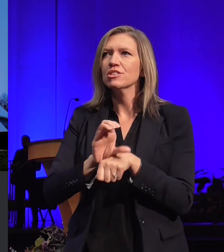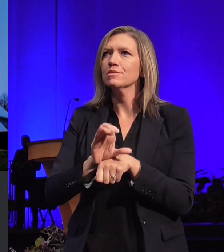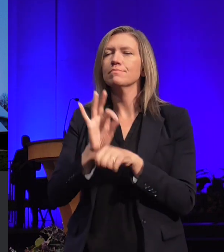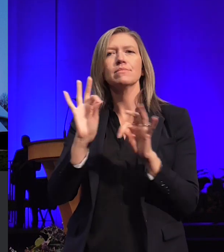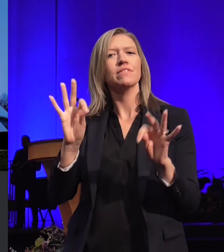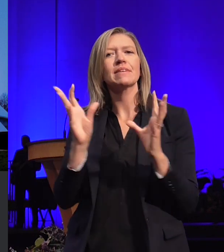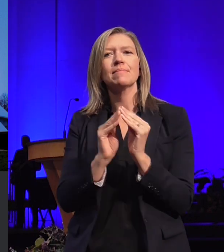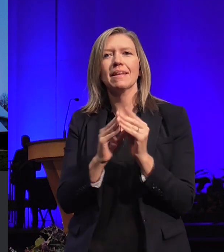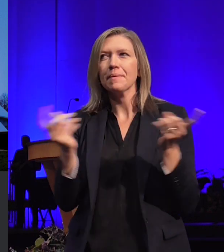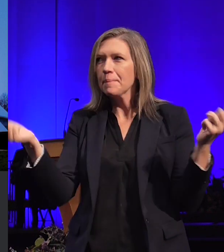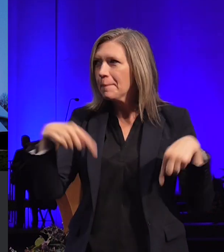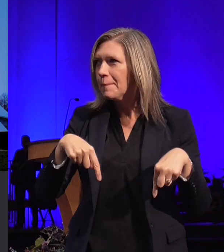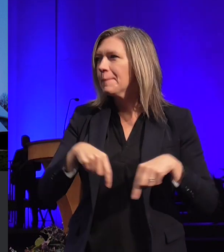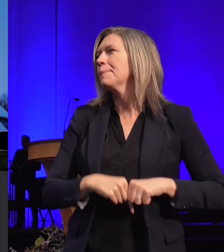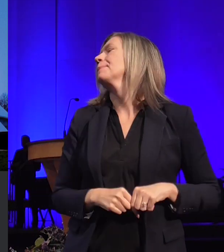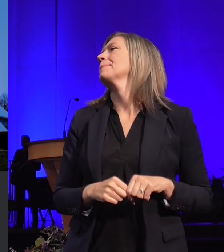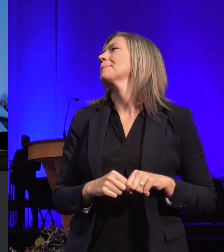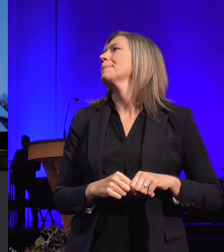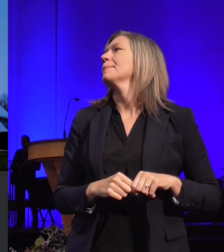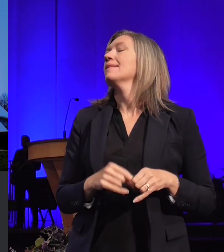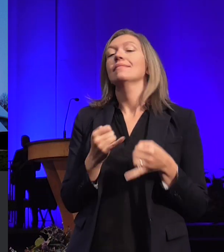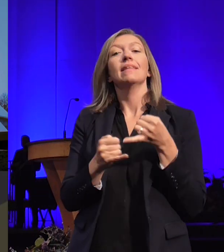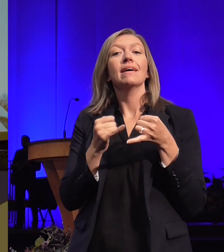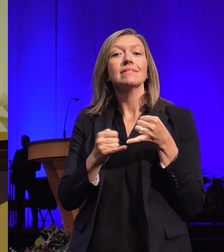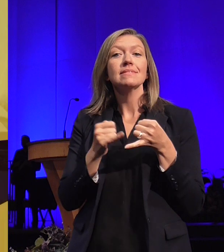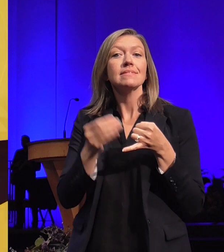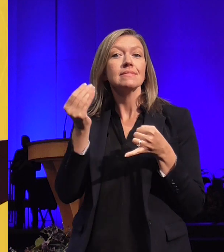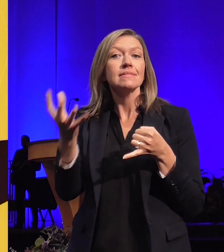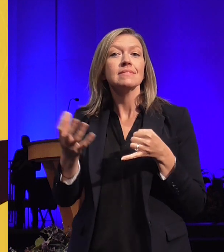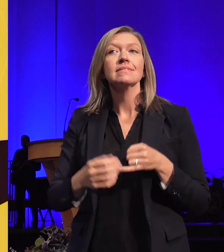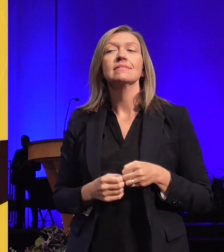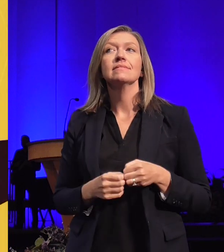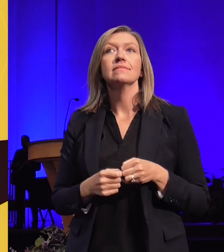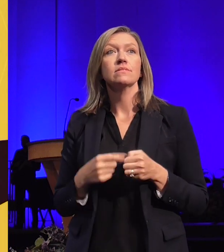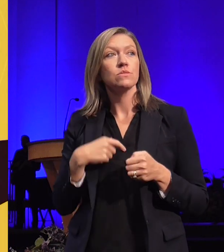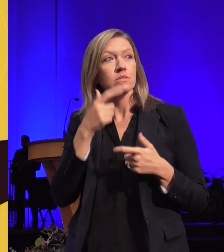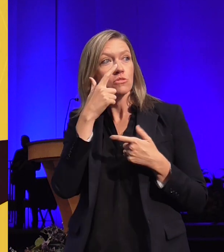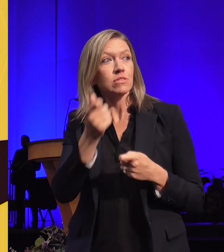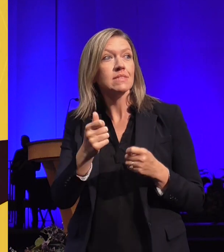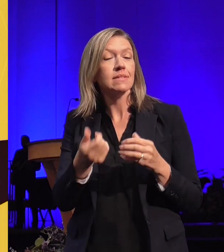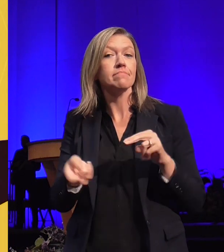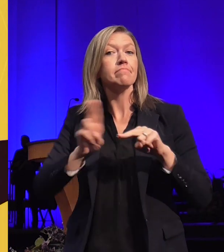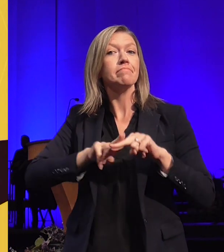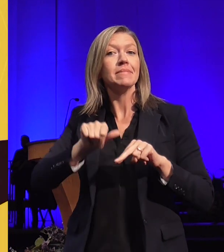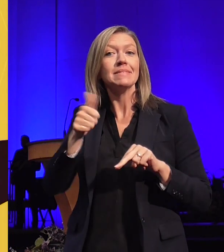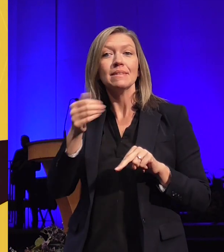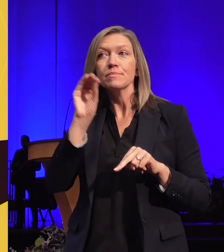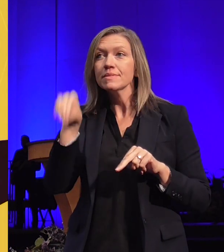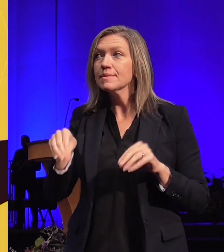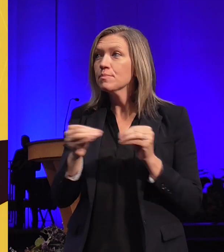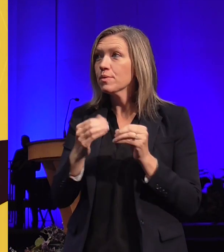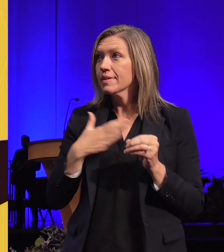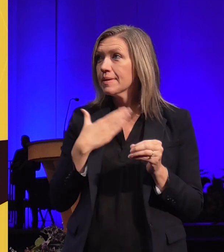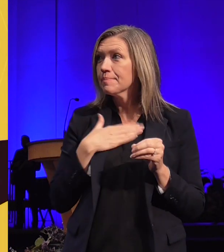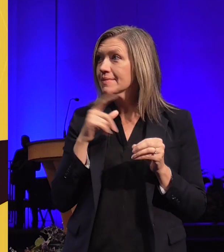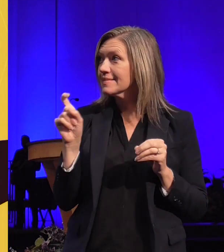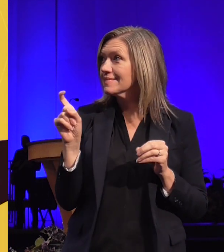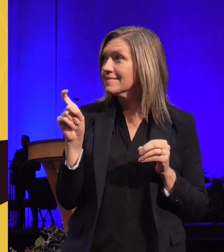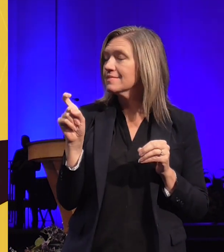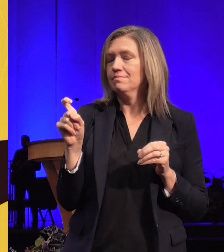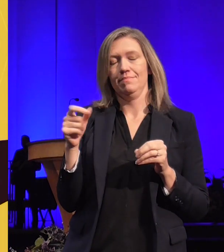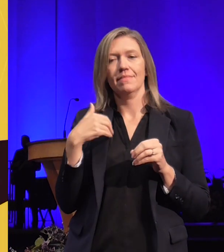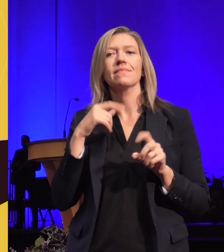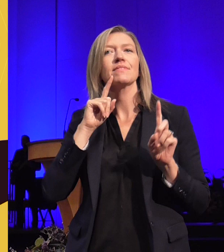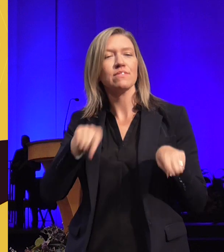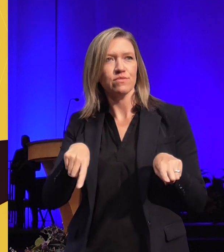meeting. Be there. And lastly, would you like to be 10% happier? Well, we've got the answer. We have